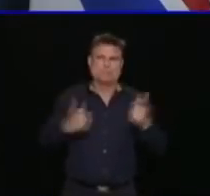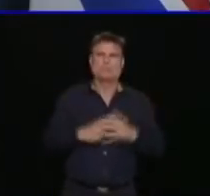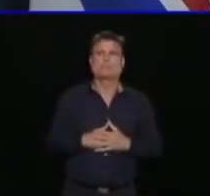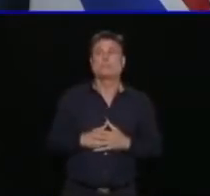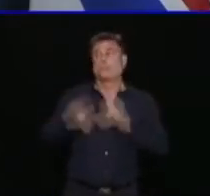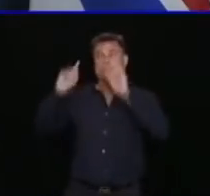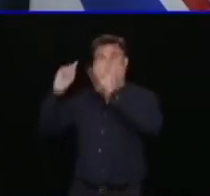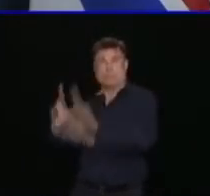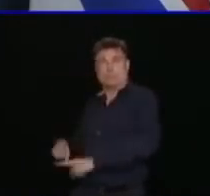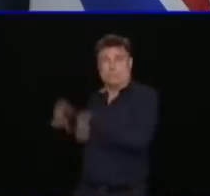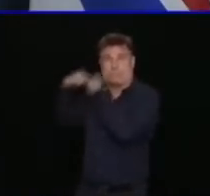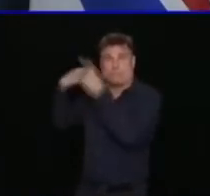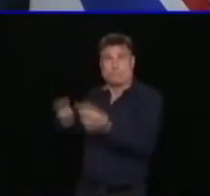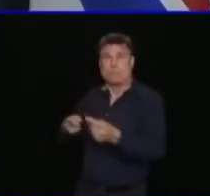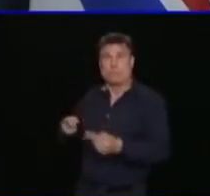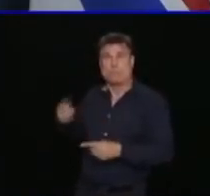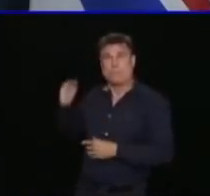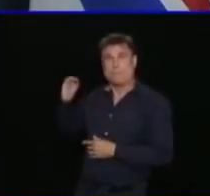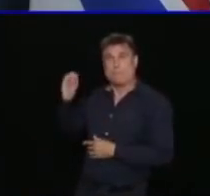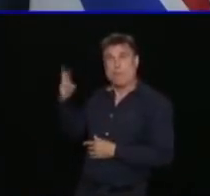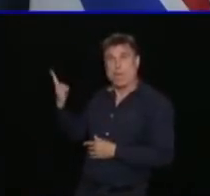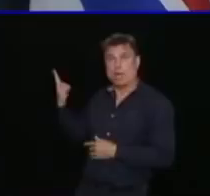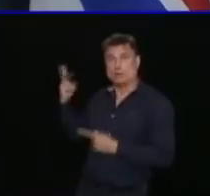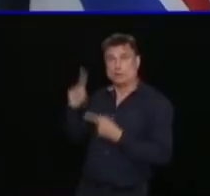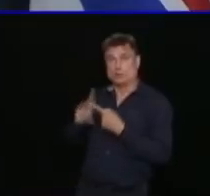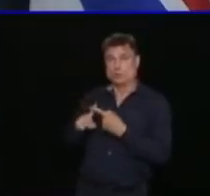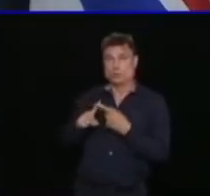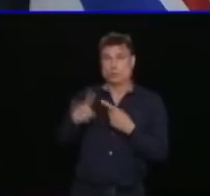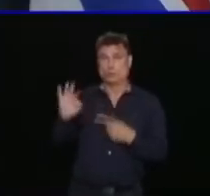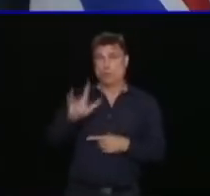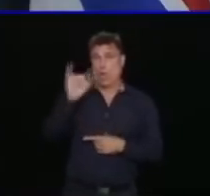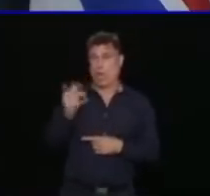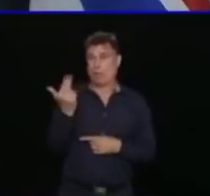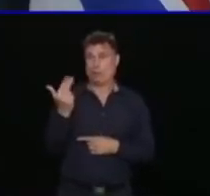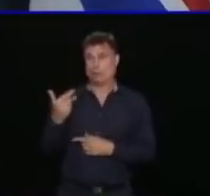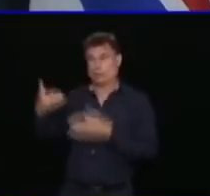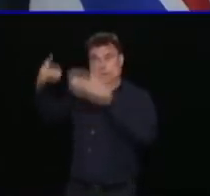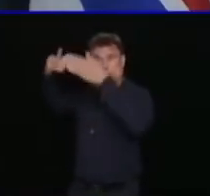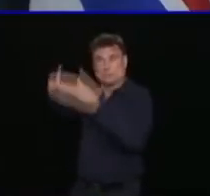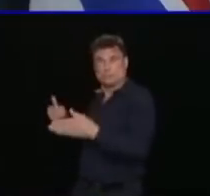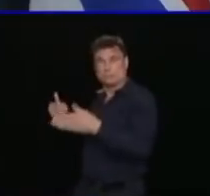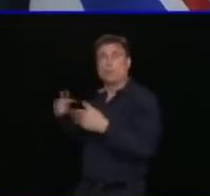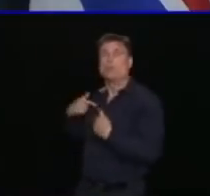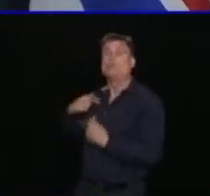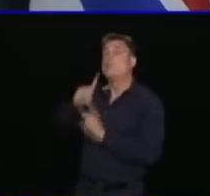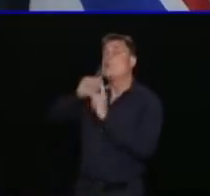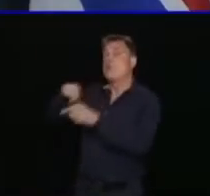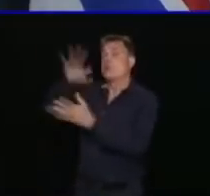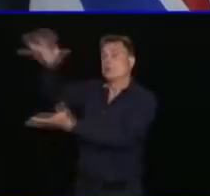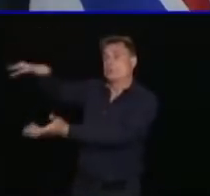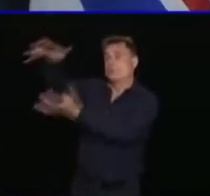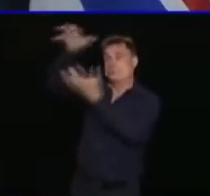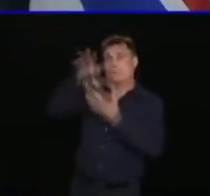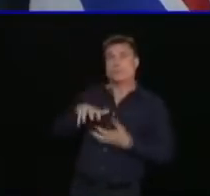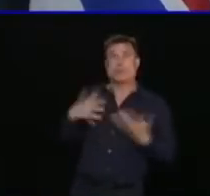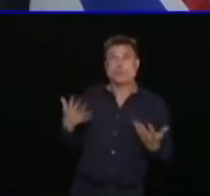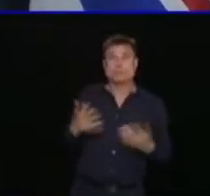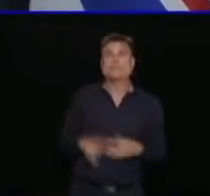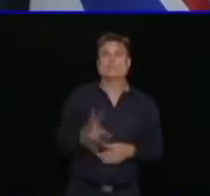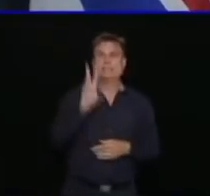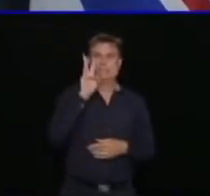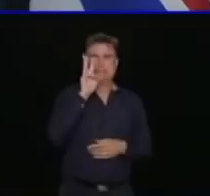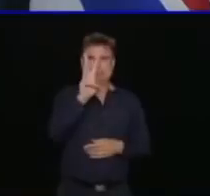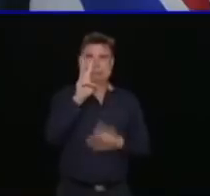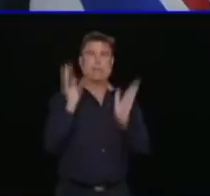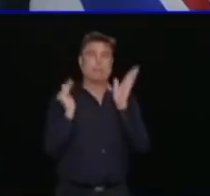July 13th. Just over 6 million N95 and equivalent respirators, over almost 25 million surgical or